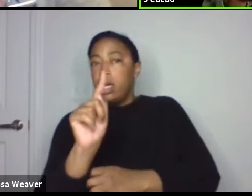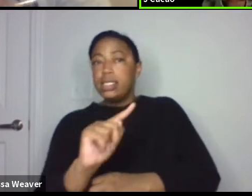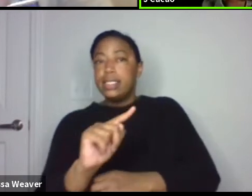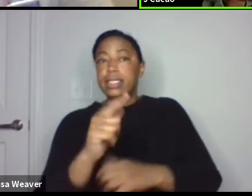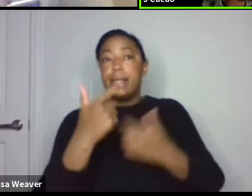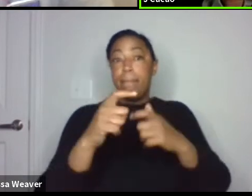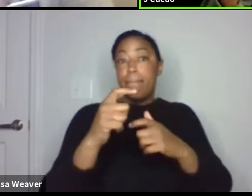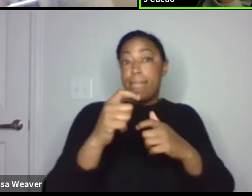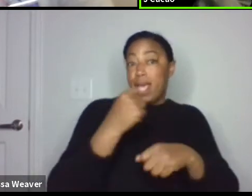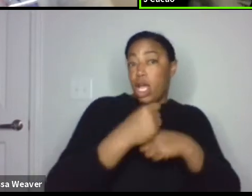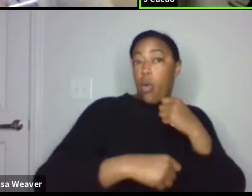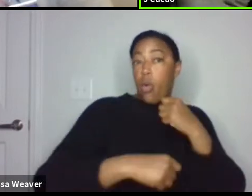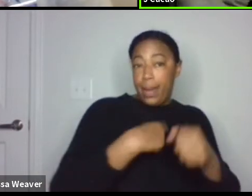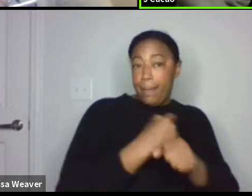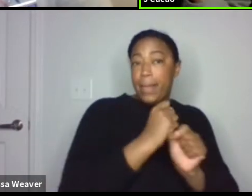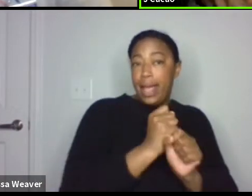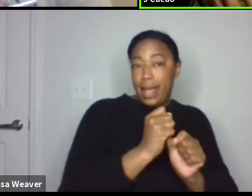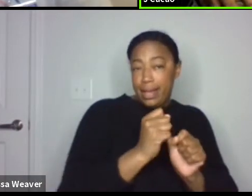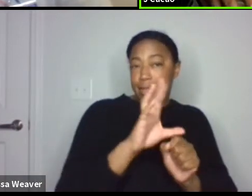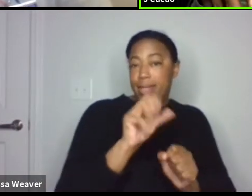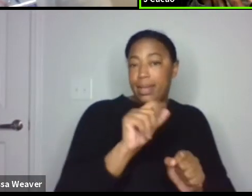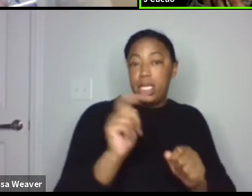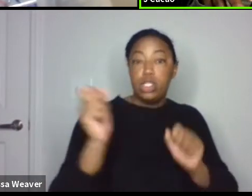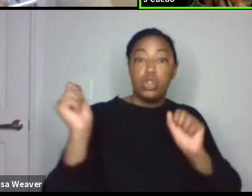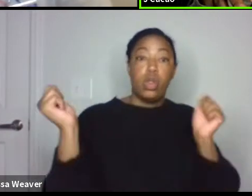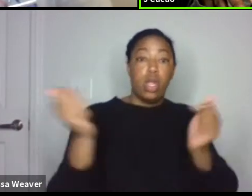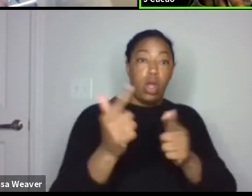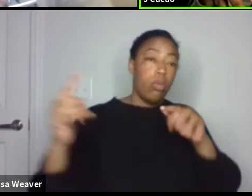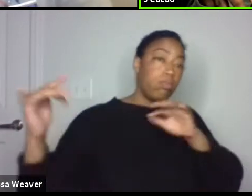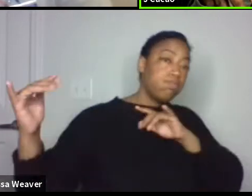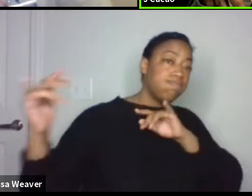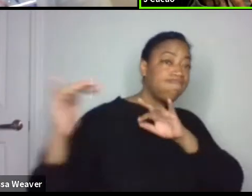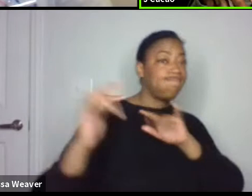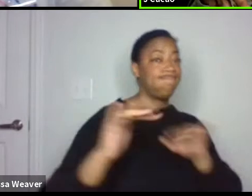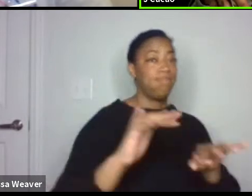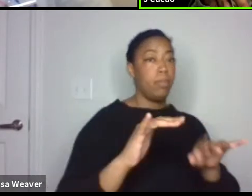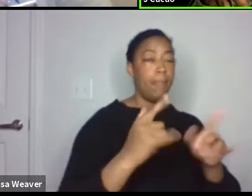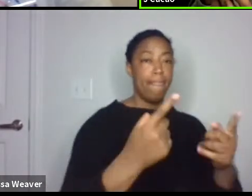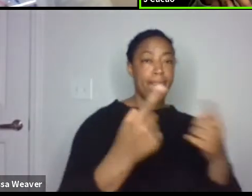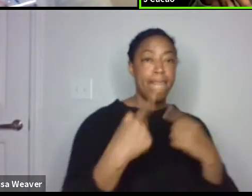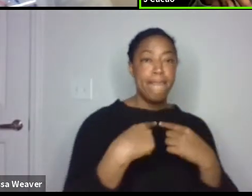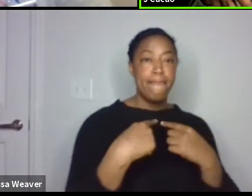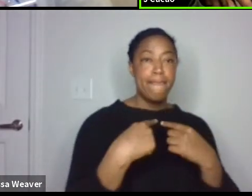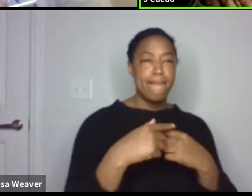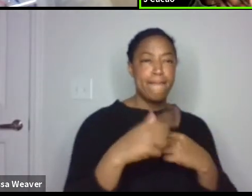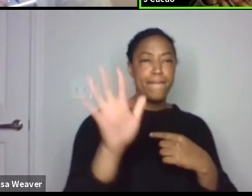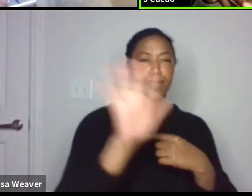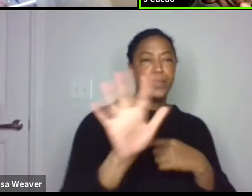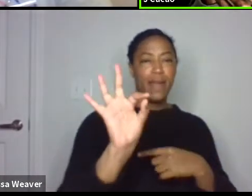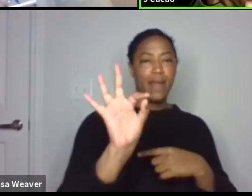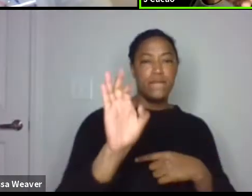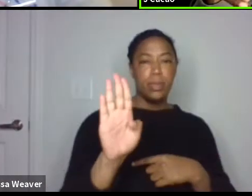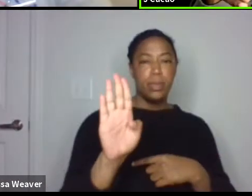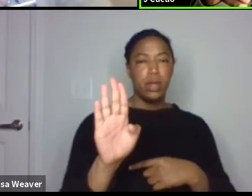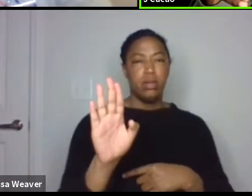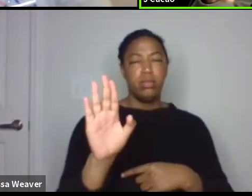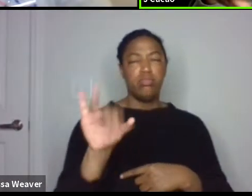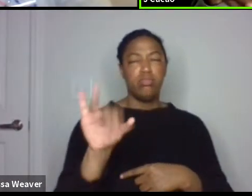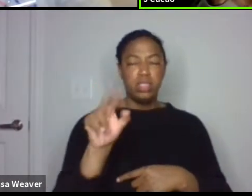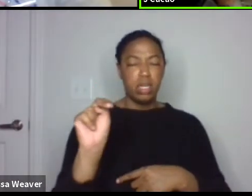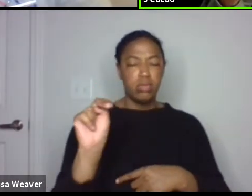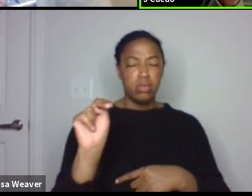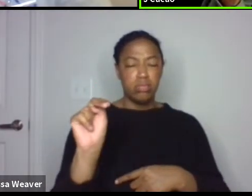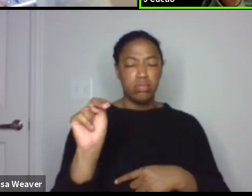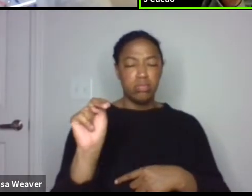beat. So they all came down. I think it was probably sometime in February. Well, no, I want to say January. They